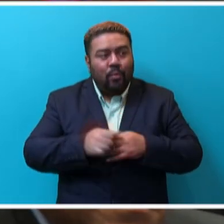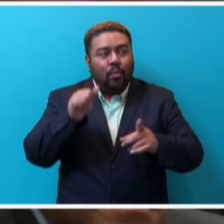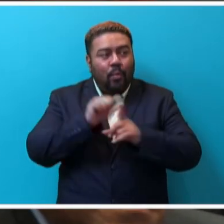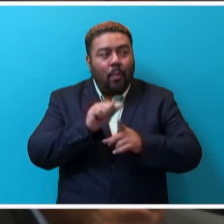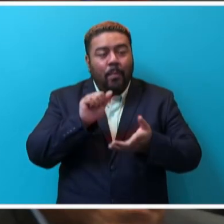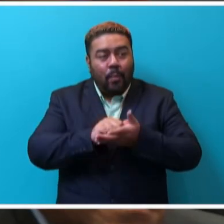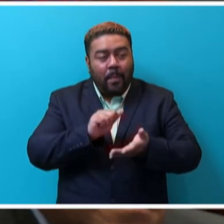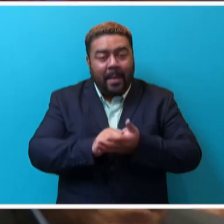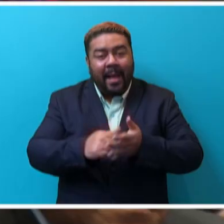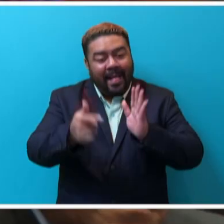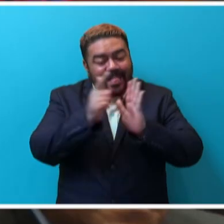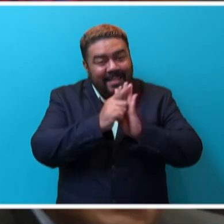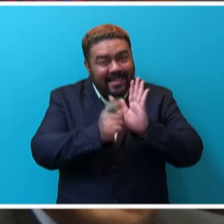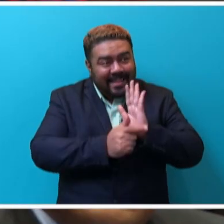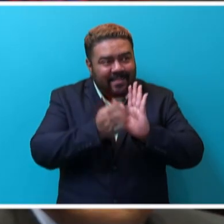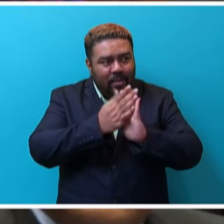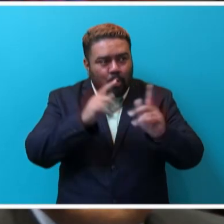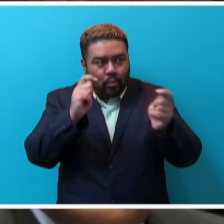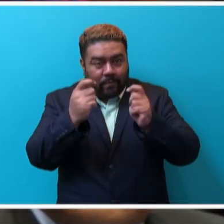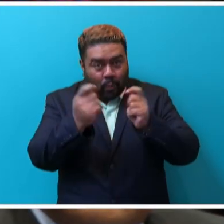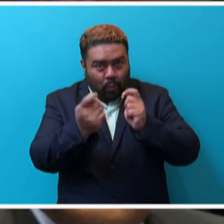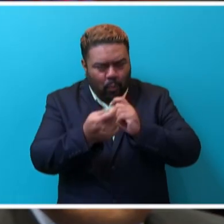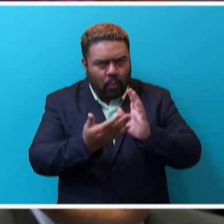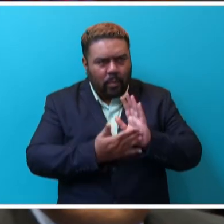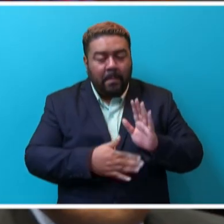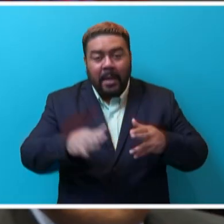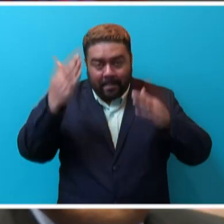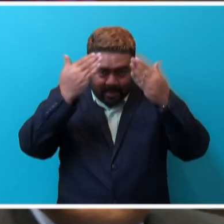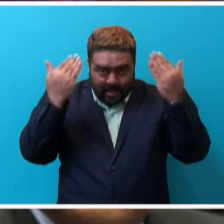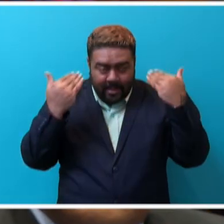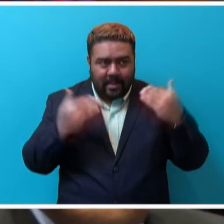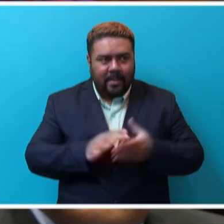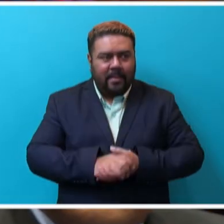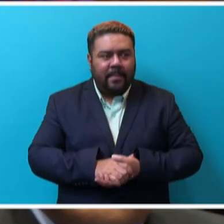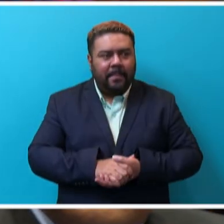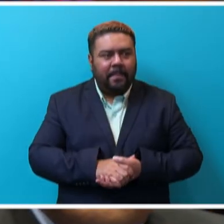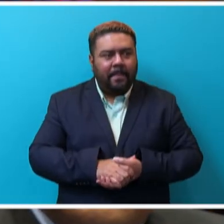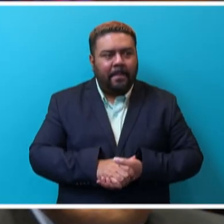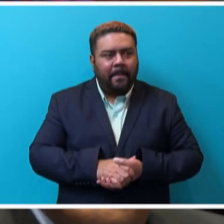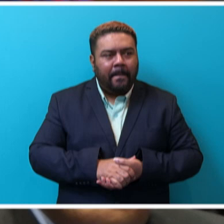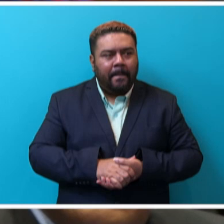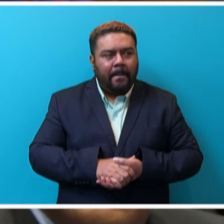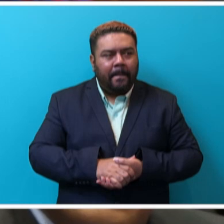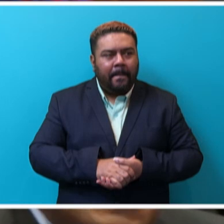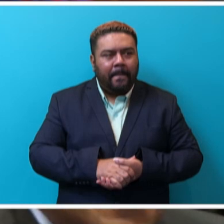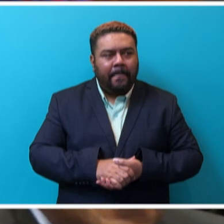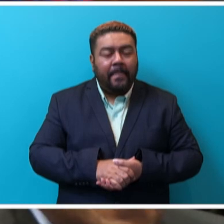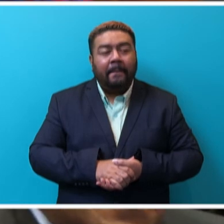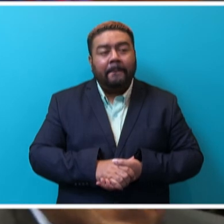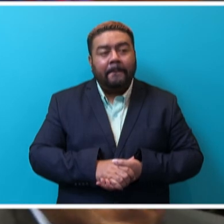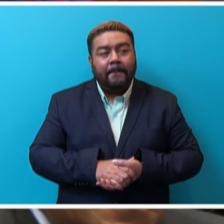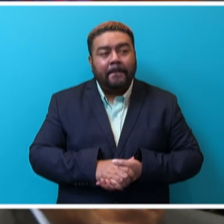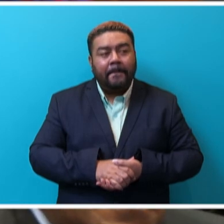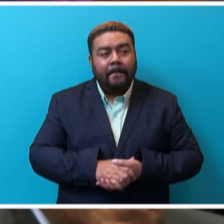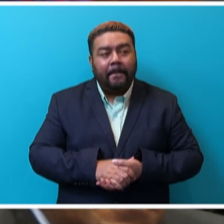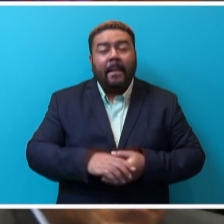legislative reforms. Madam Deputy Speaker, briefly as part of the background, the family